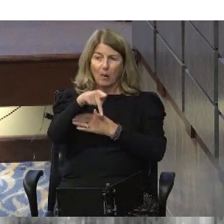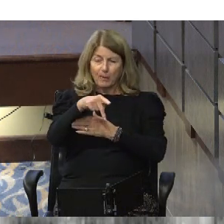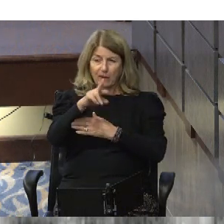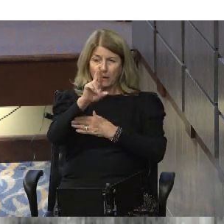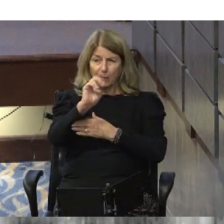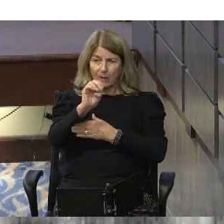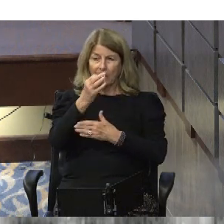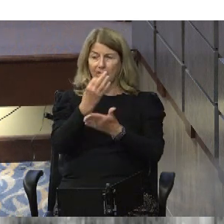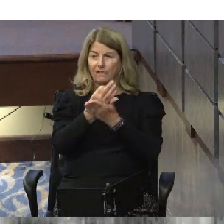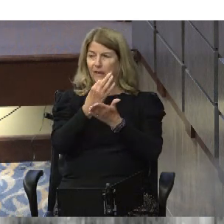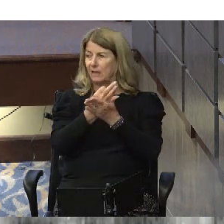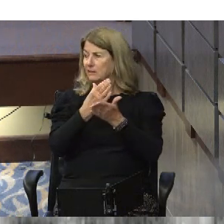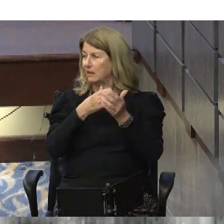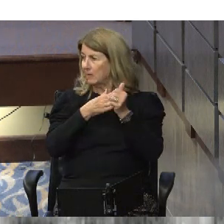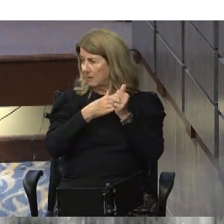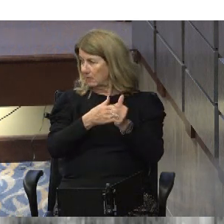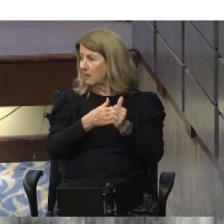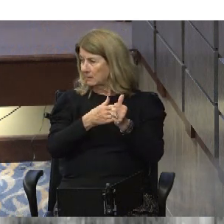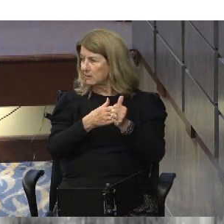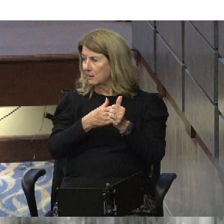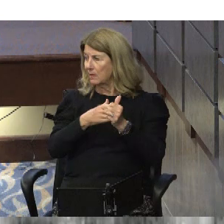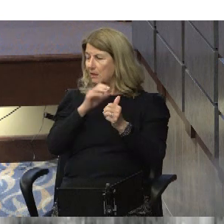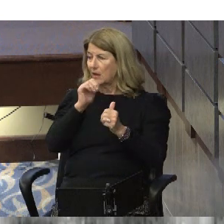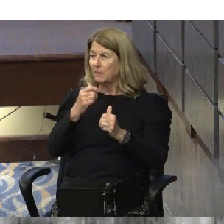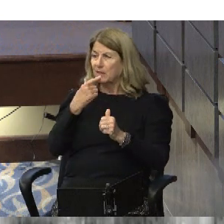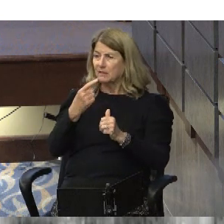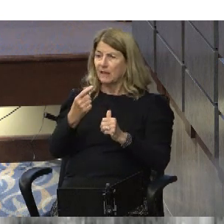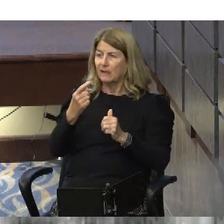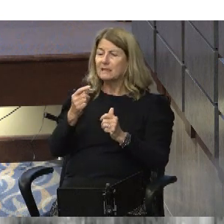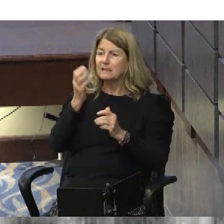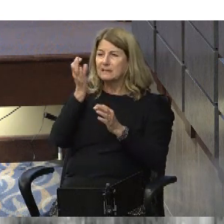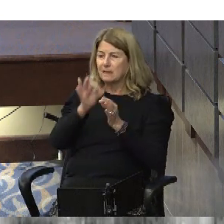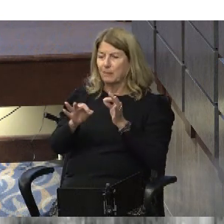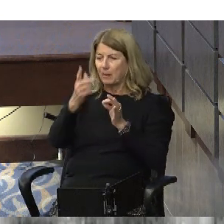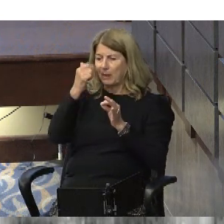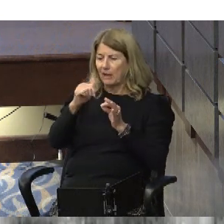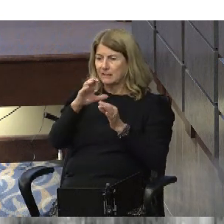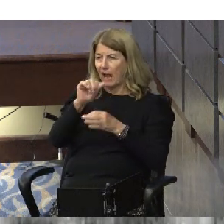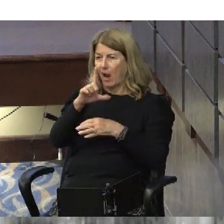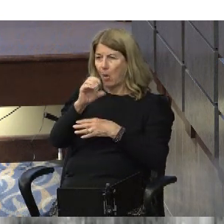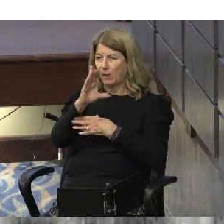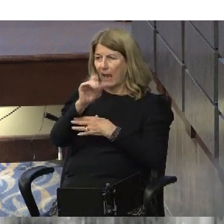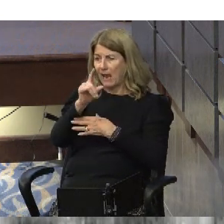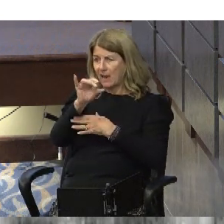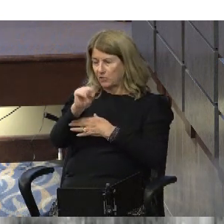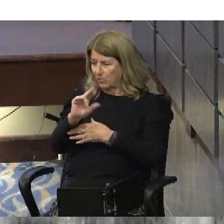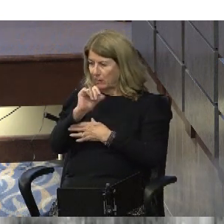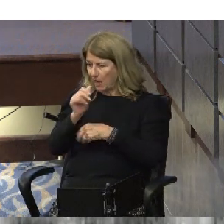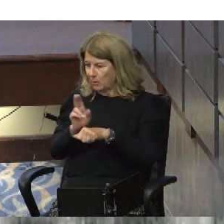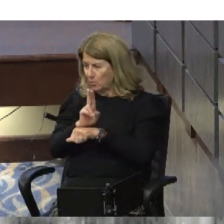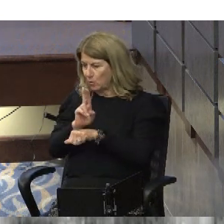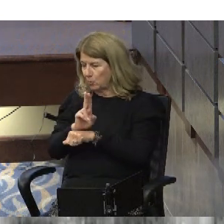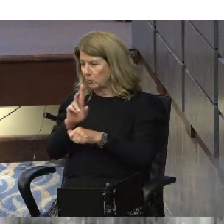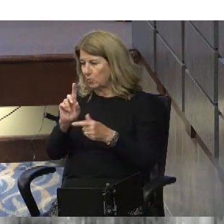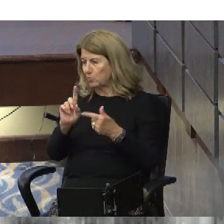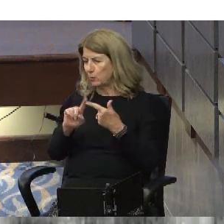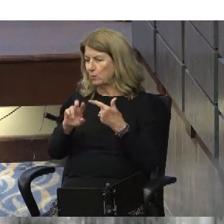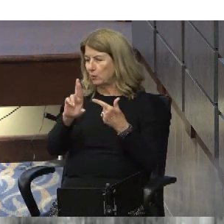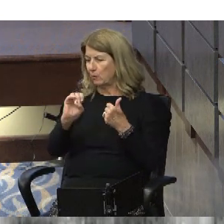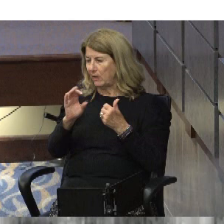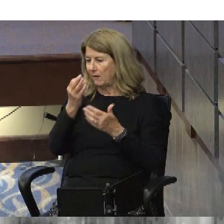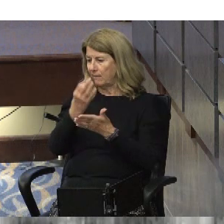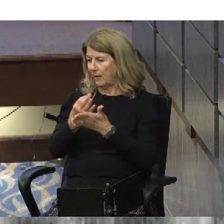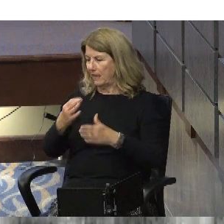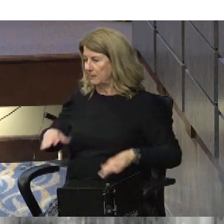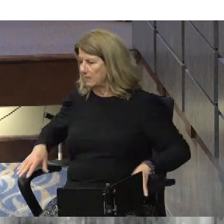guidelines did not need to be designated simply because the allocation was not going to be used toward the refinancing